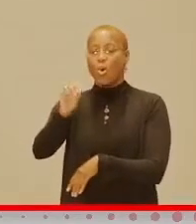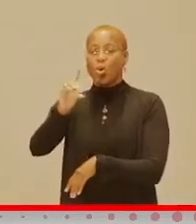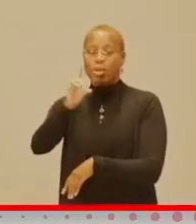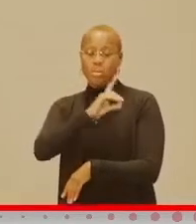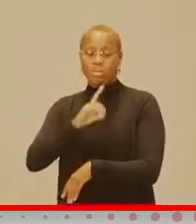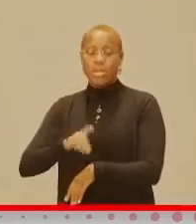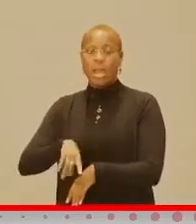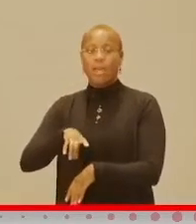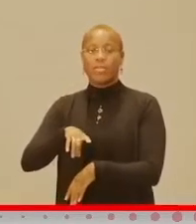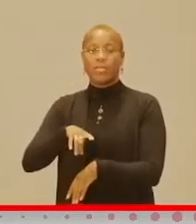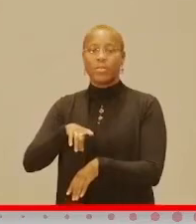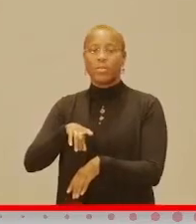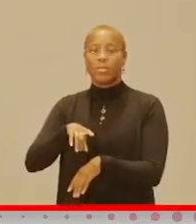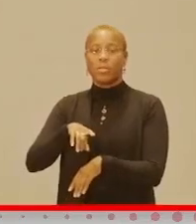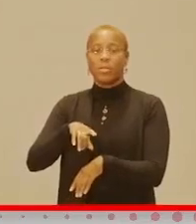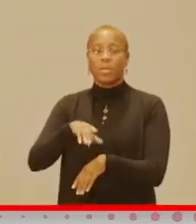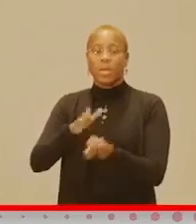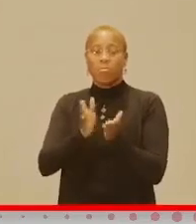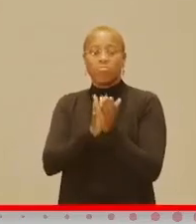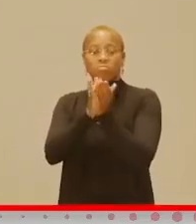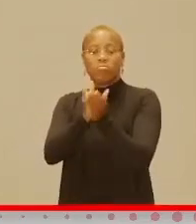The gondolas in Venice.